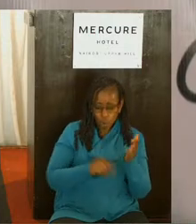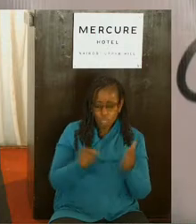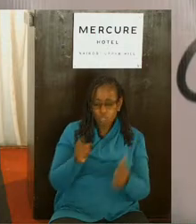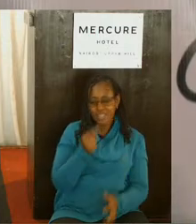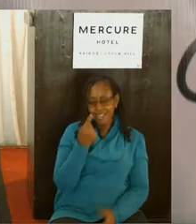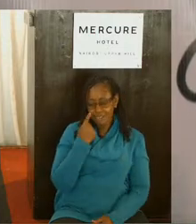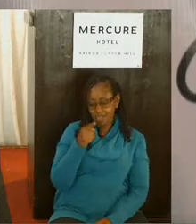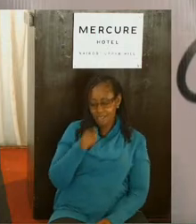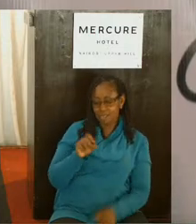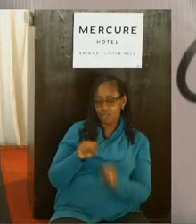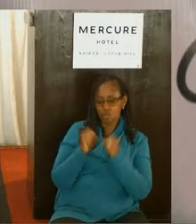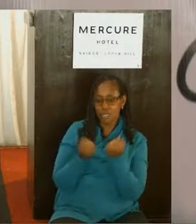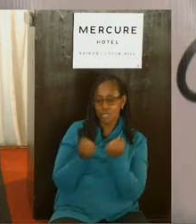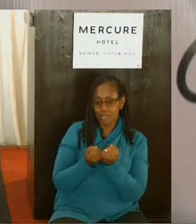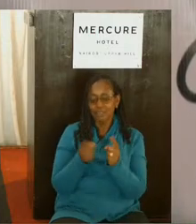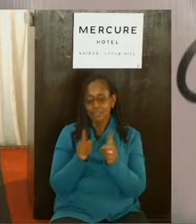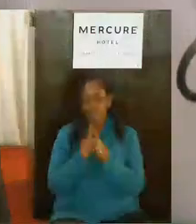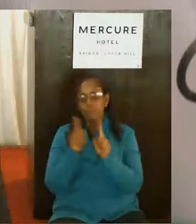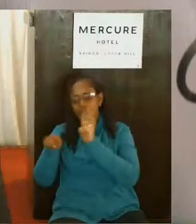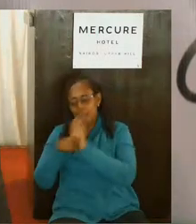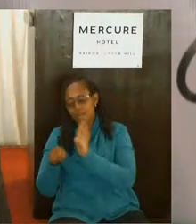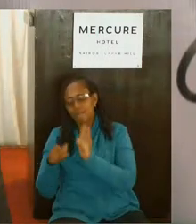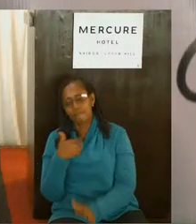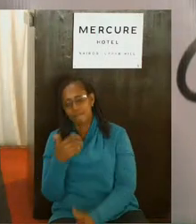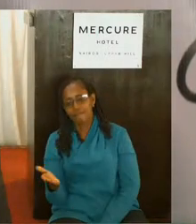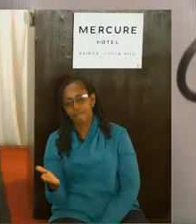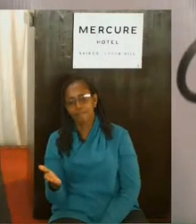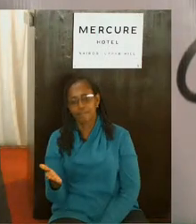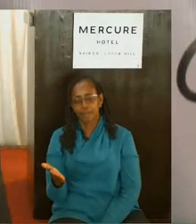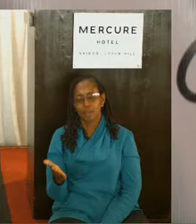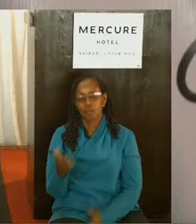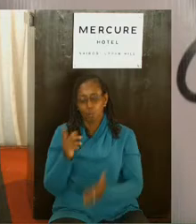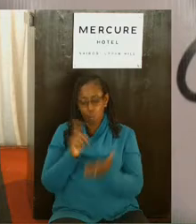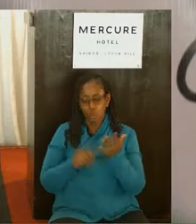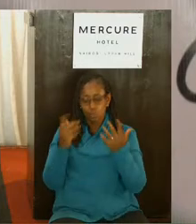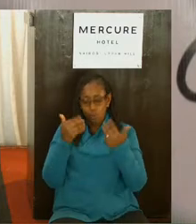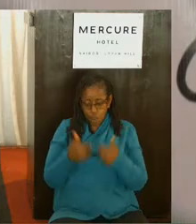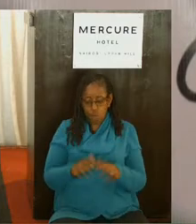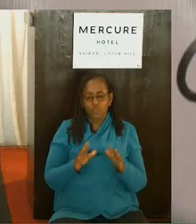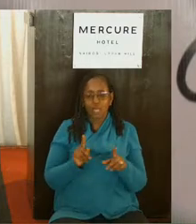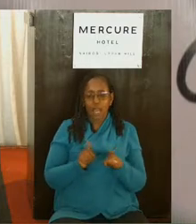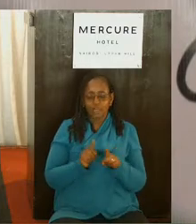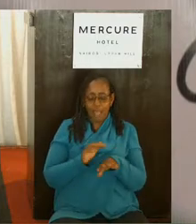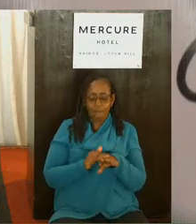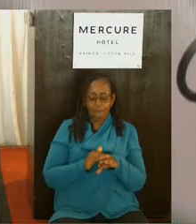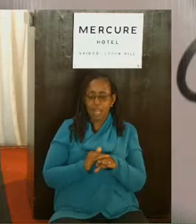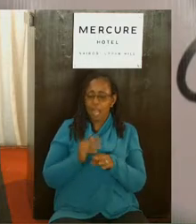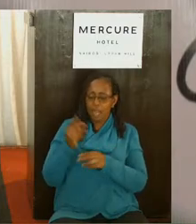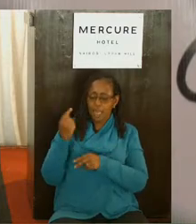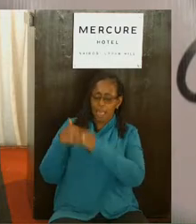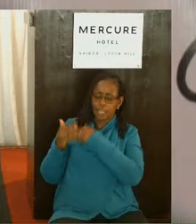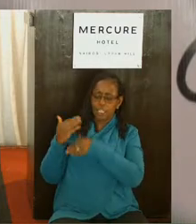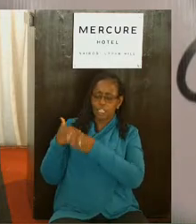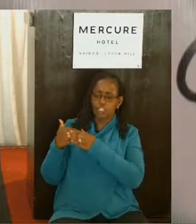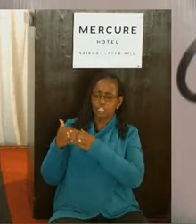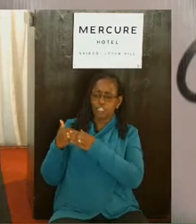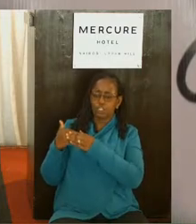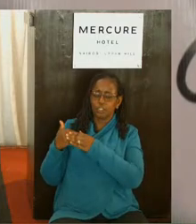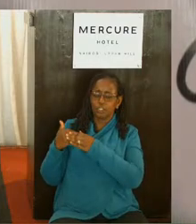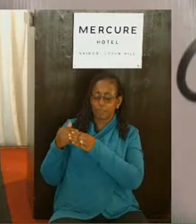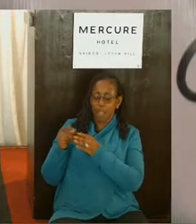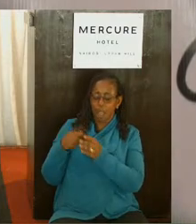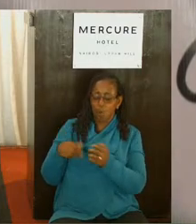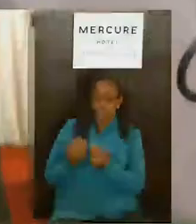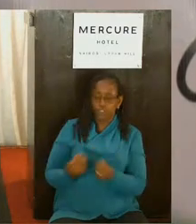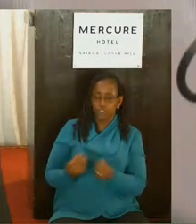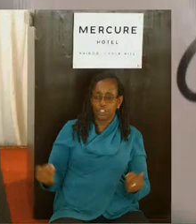currently in our society and there are also negatives in terms of what we are losing as an African Heritage and cultured Society because our